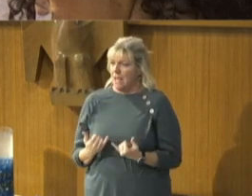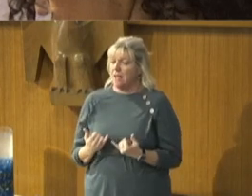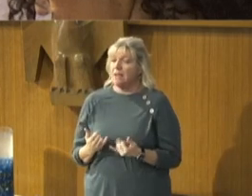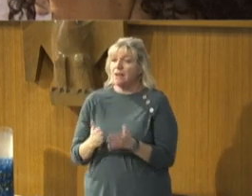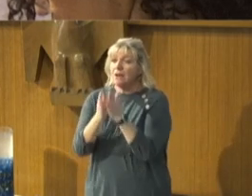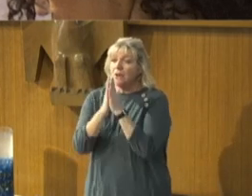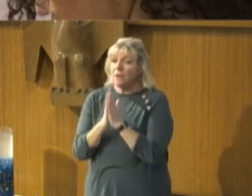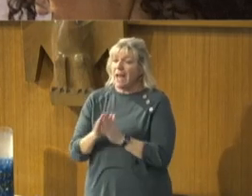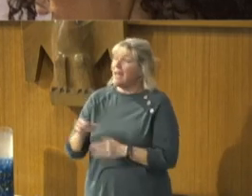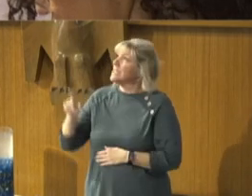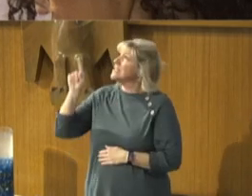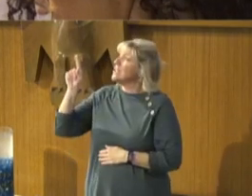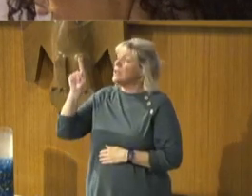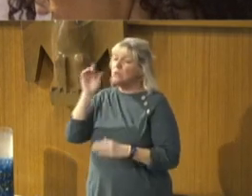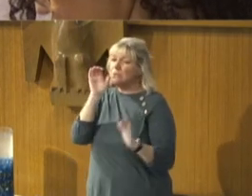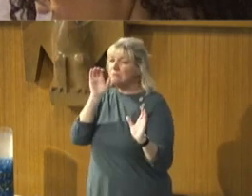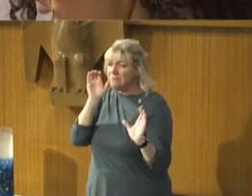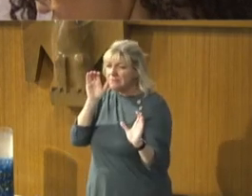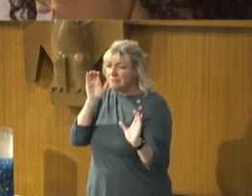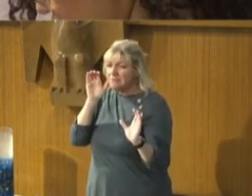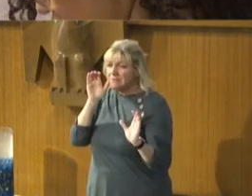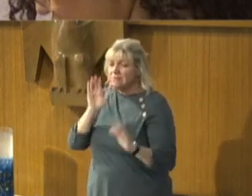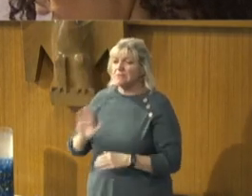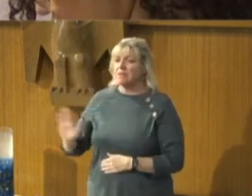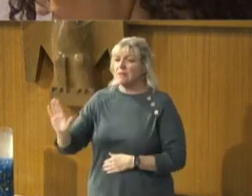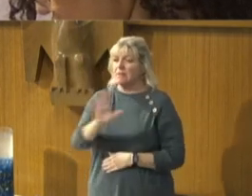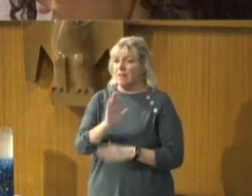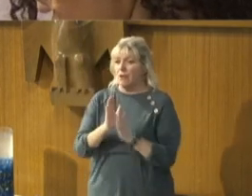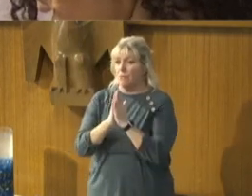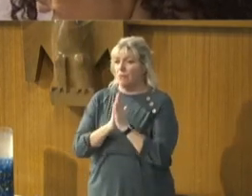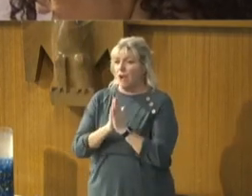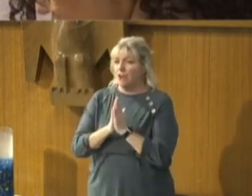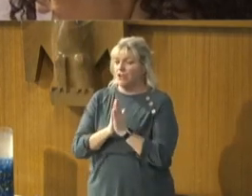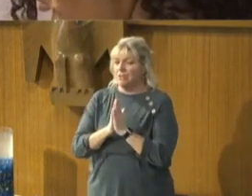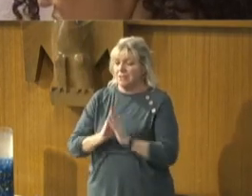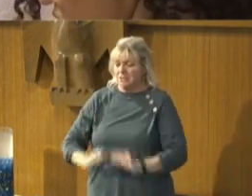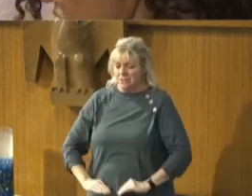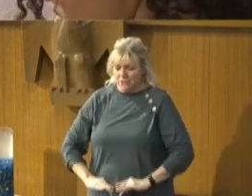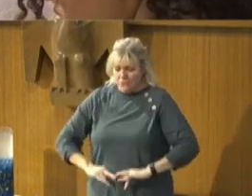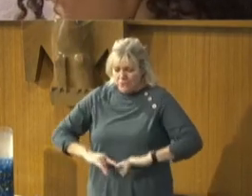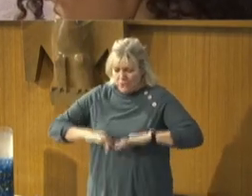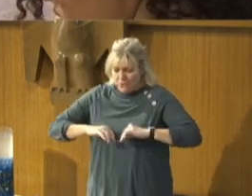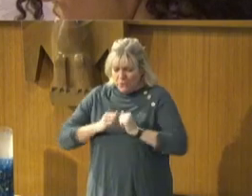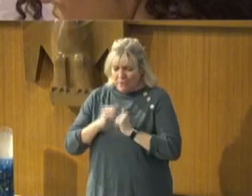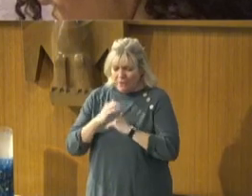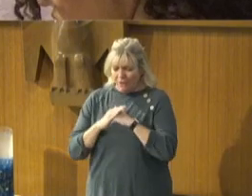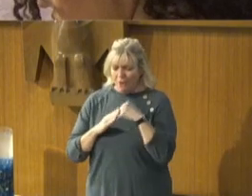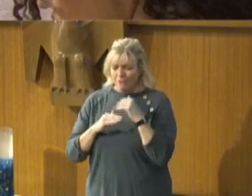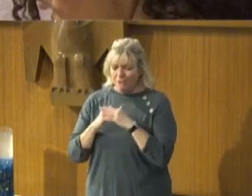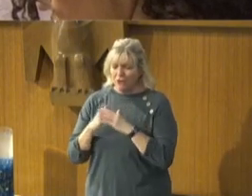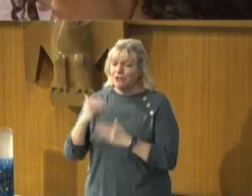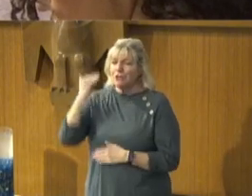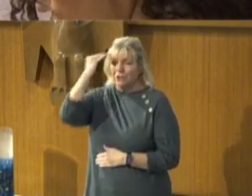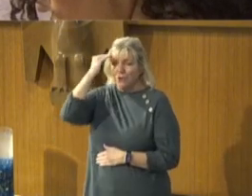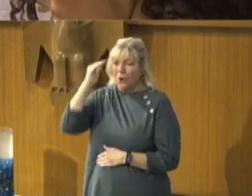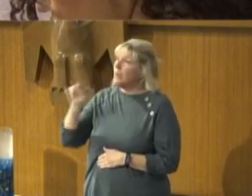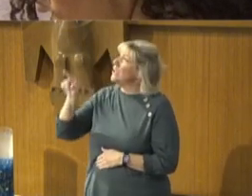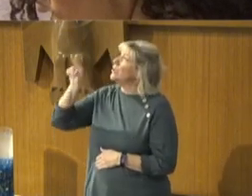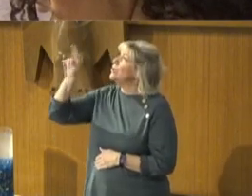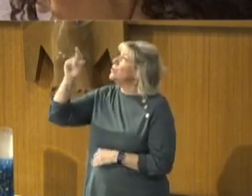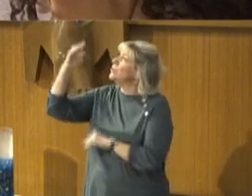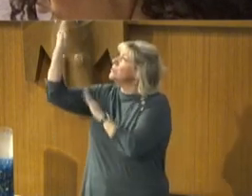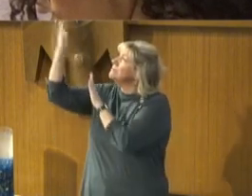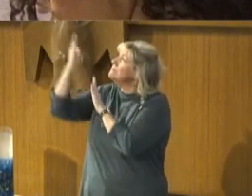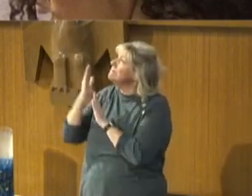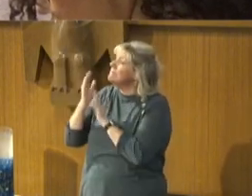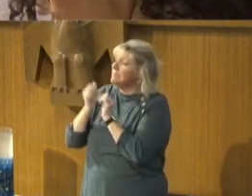that you would hear the contents of their prayers and fill them with the comfort of knowing you are present with each